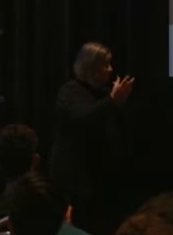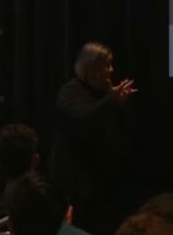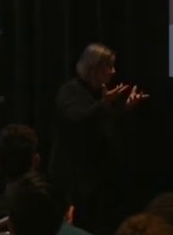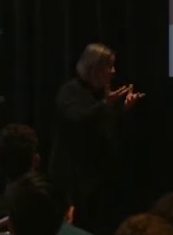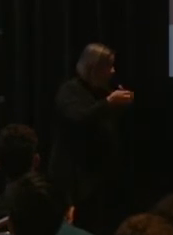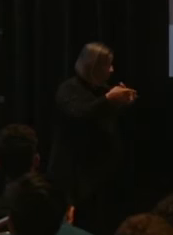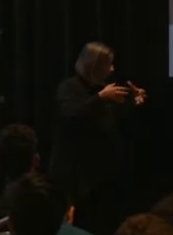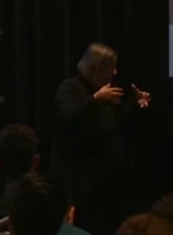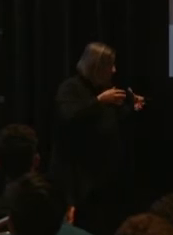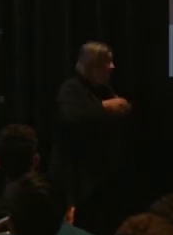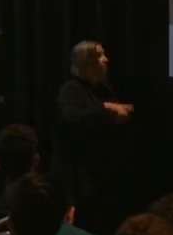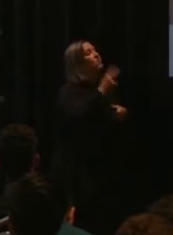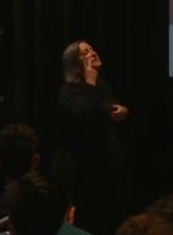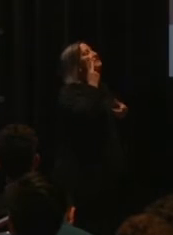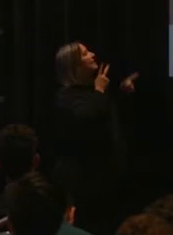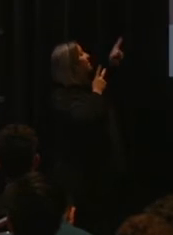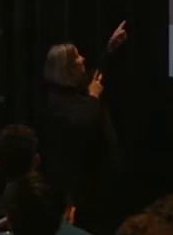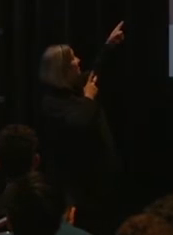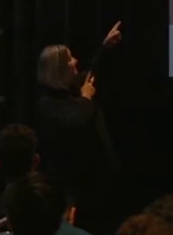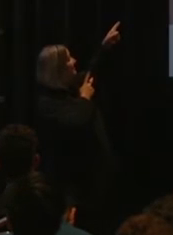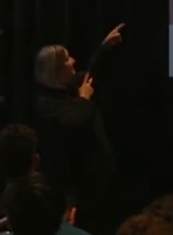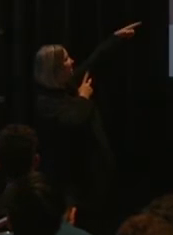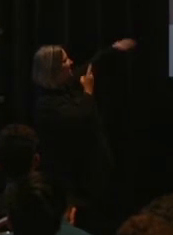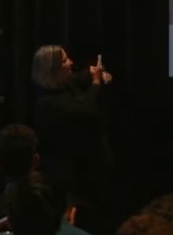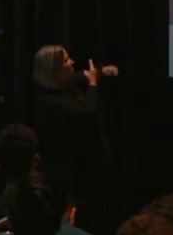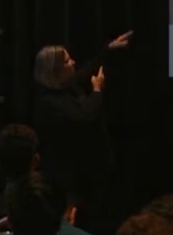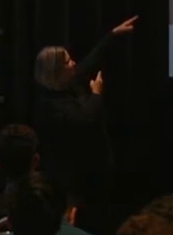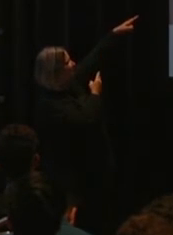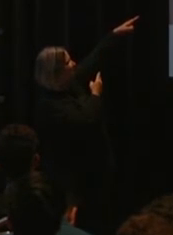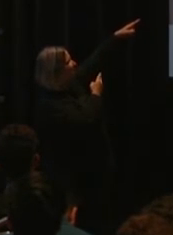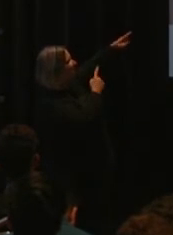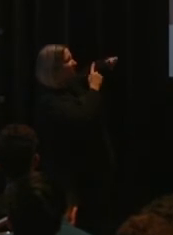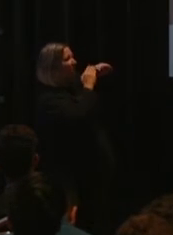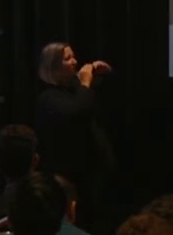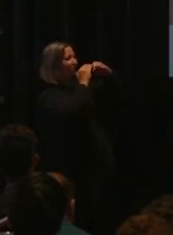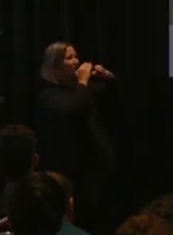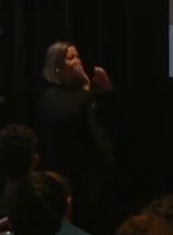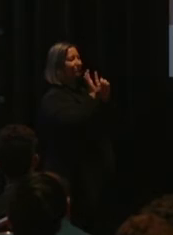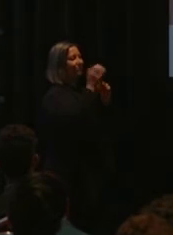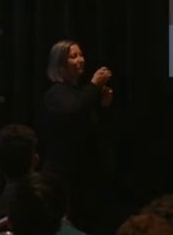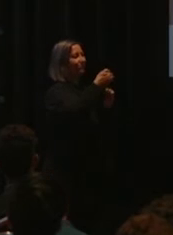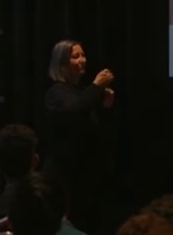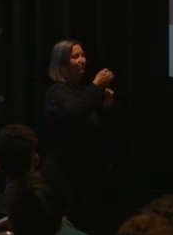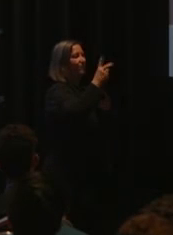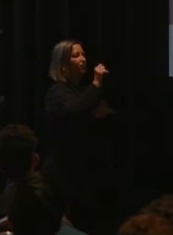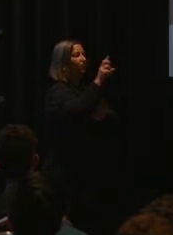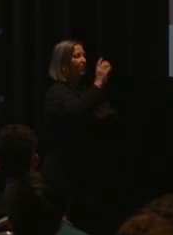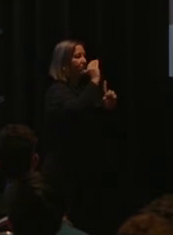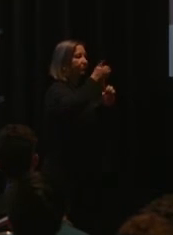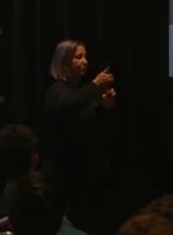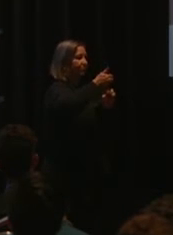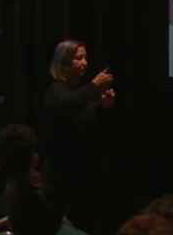So let's see what happens if the owner would shield one of these lights. When you shield a light, you